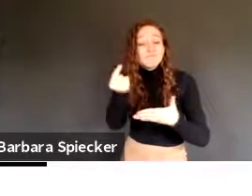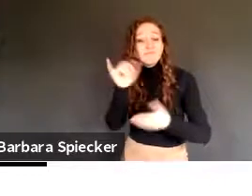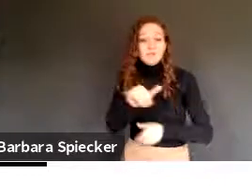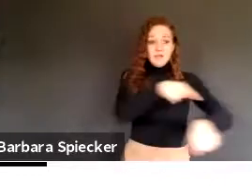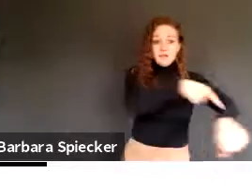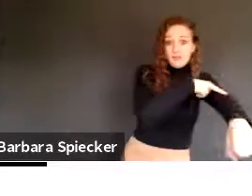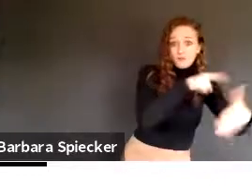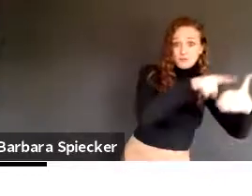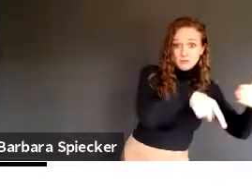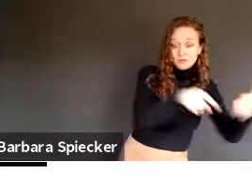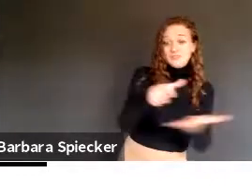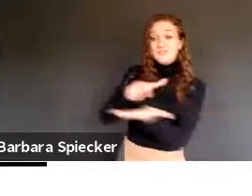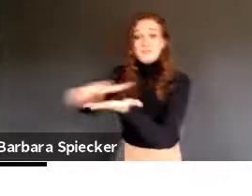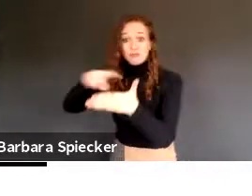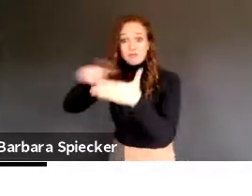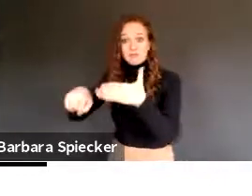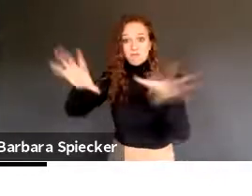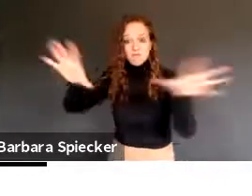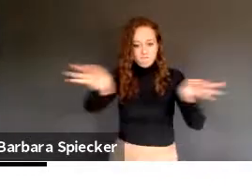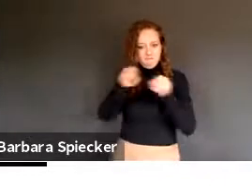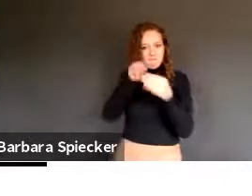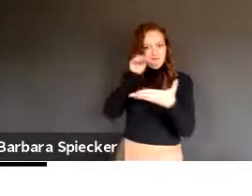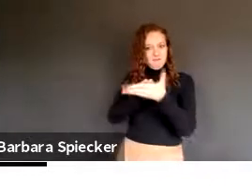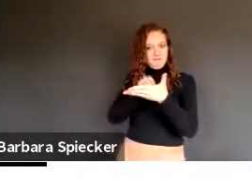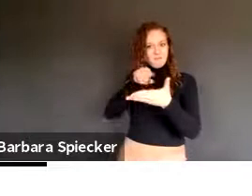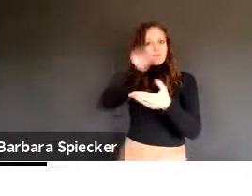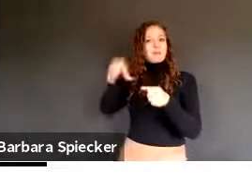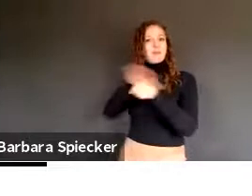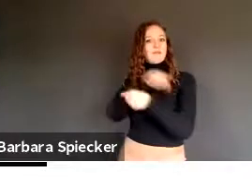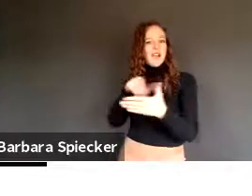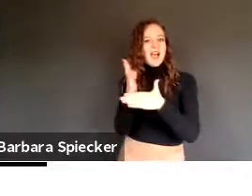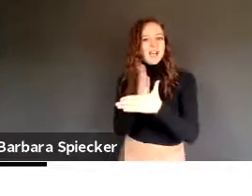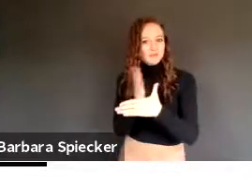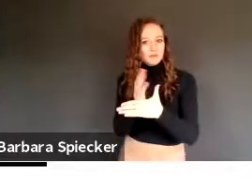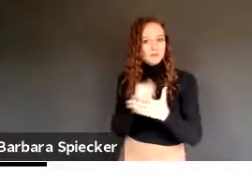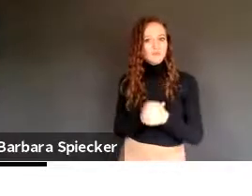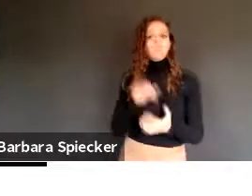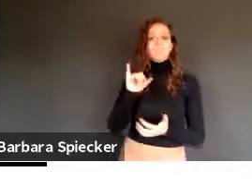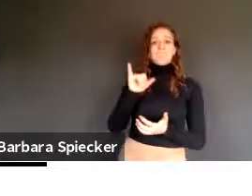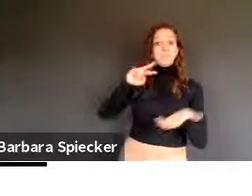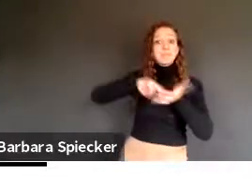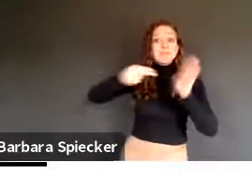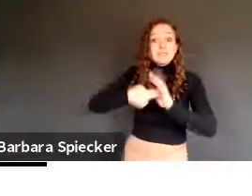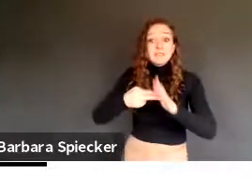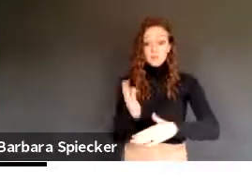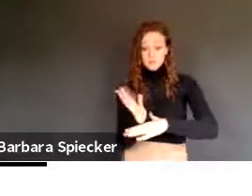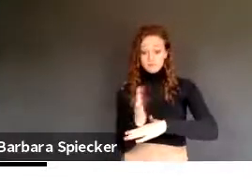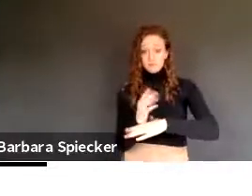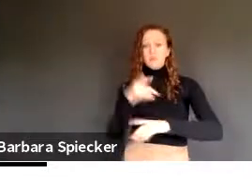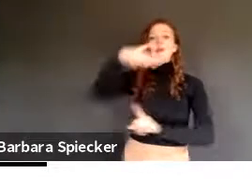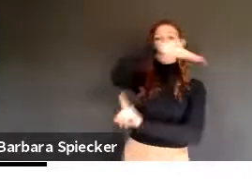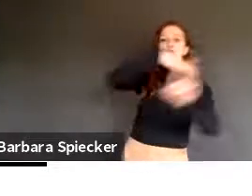What I found here was that percent cover results were basically an average of length and density